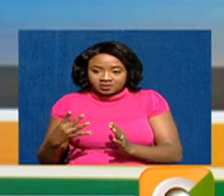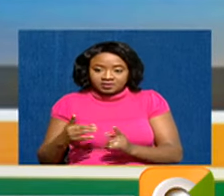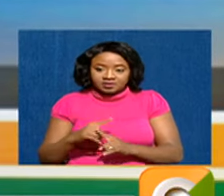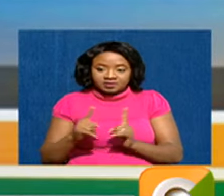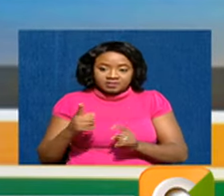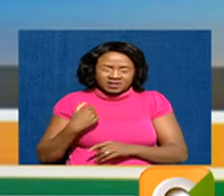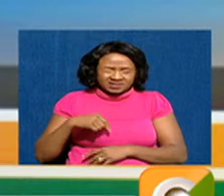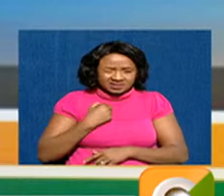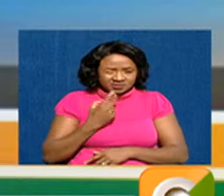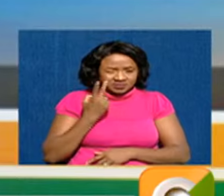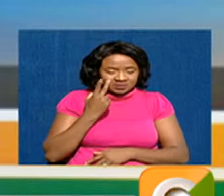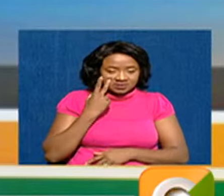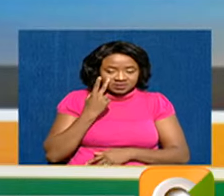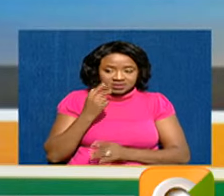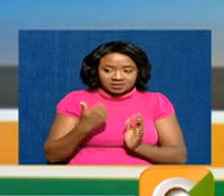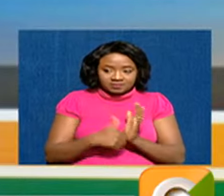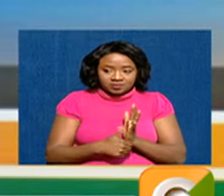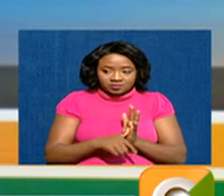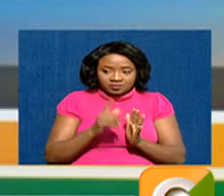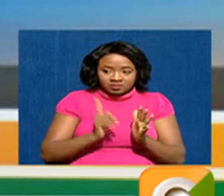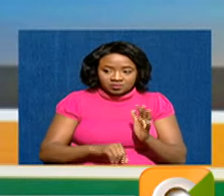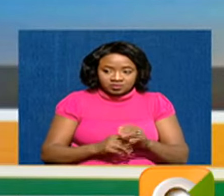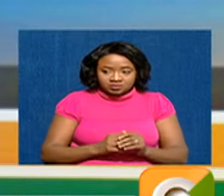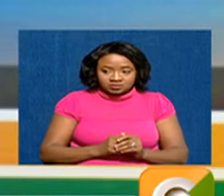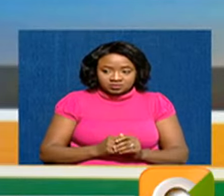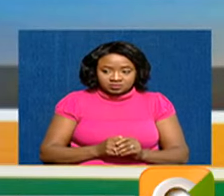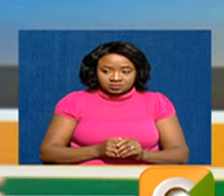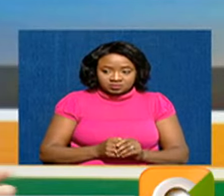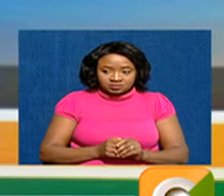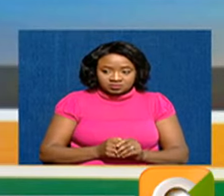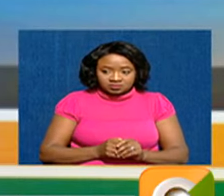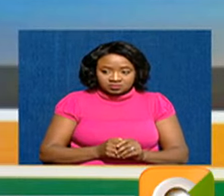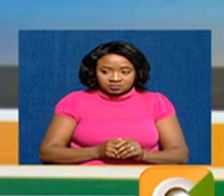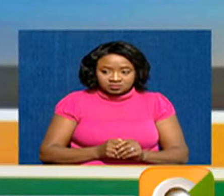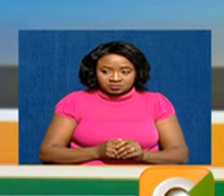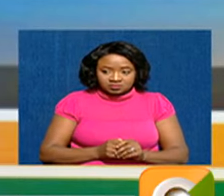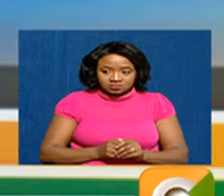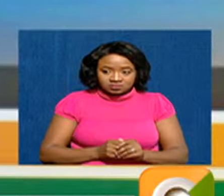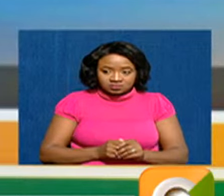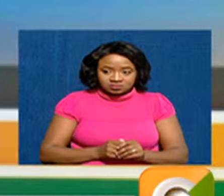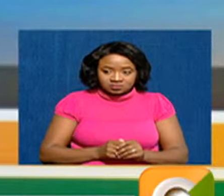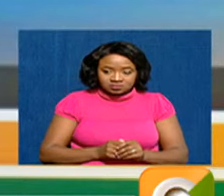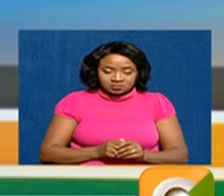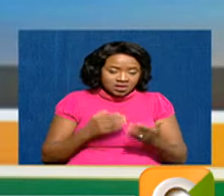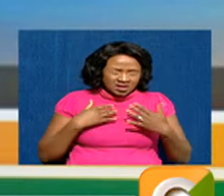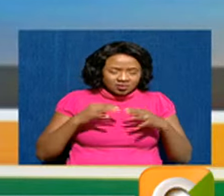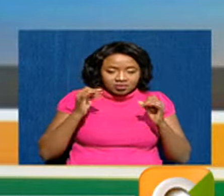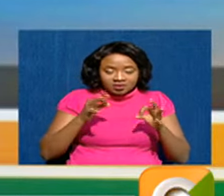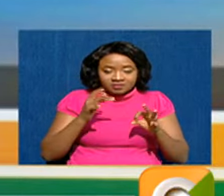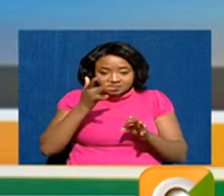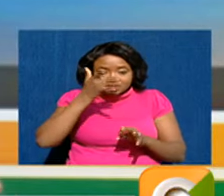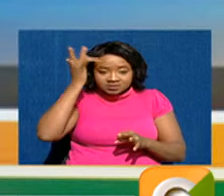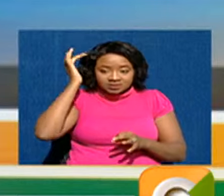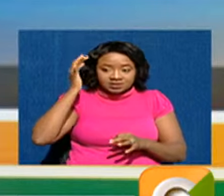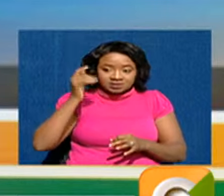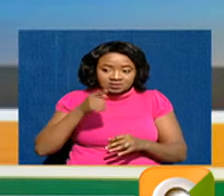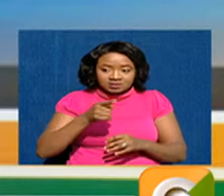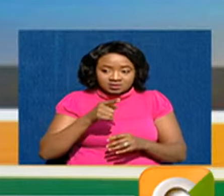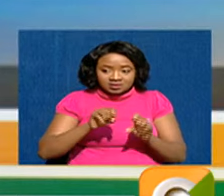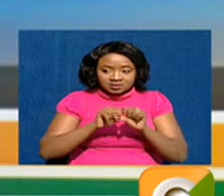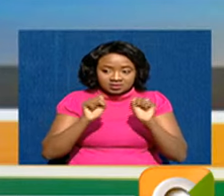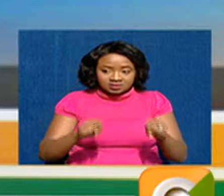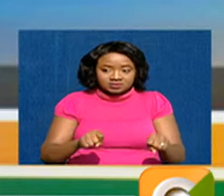erroneous numbers that we, by someone's mistake, were recorded into our system. That may include,